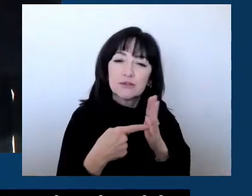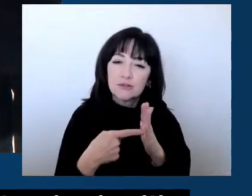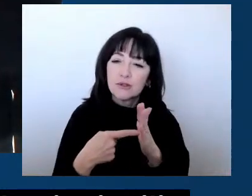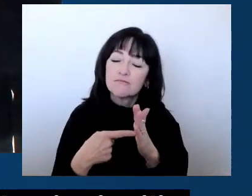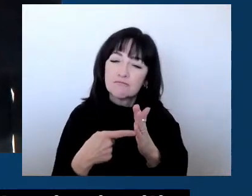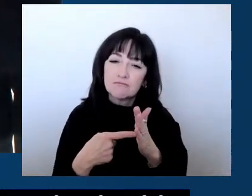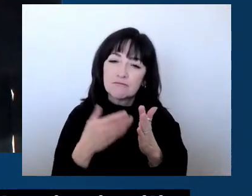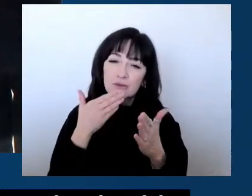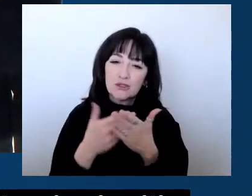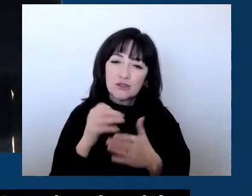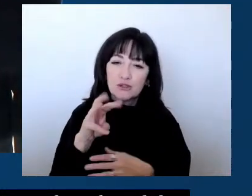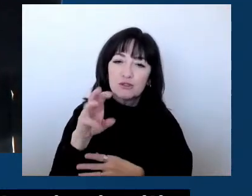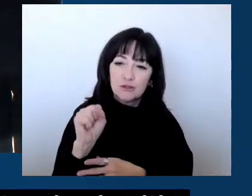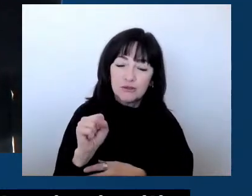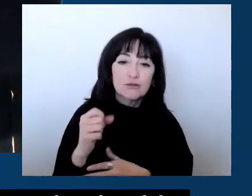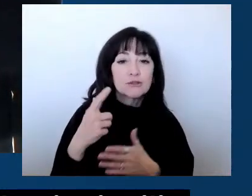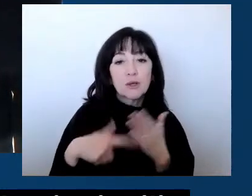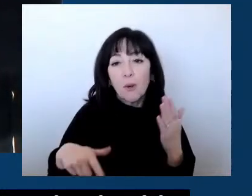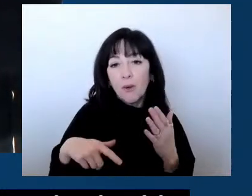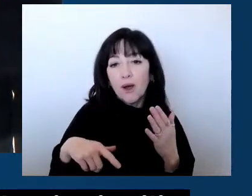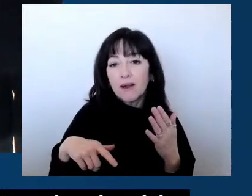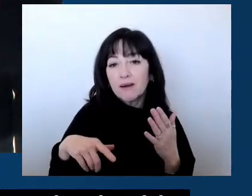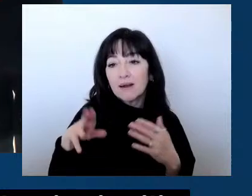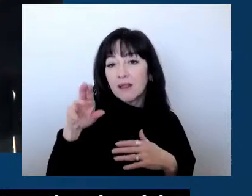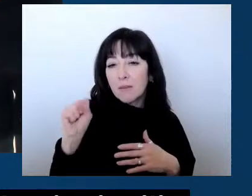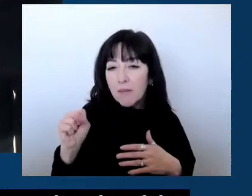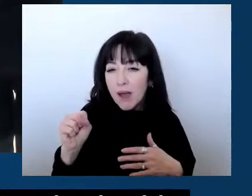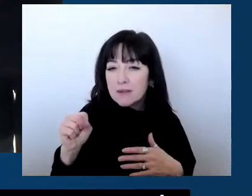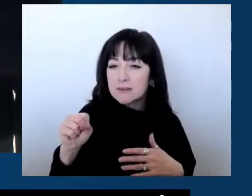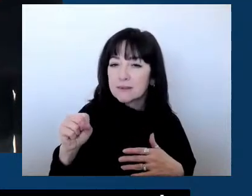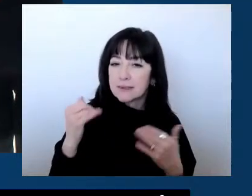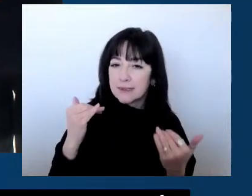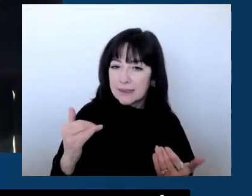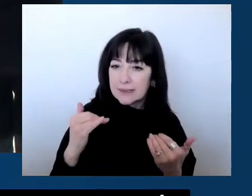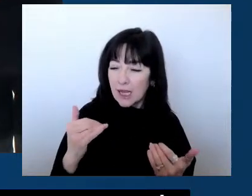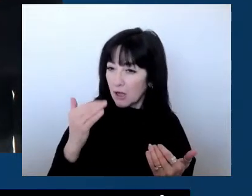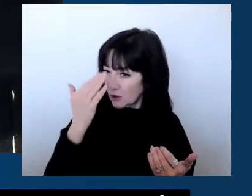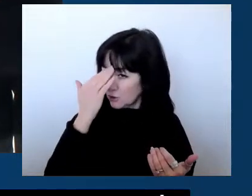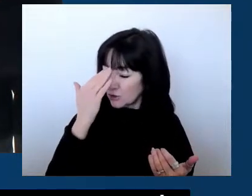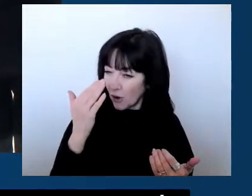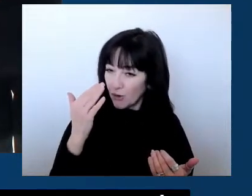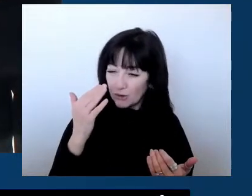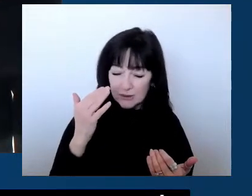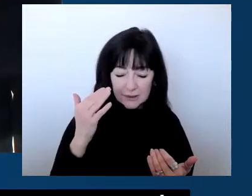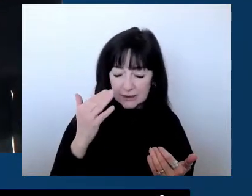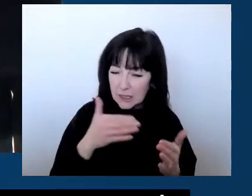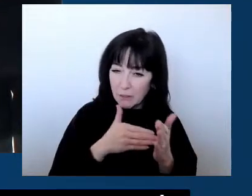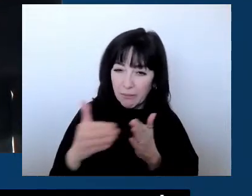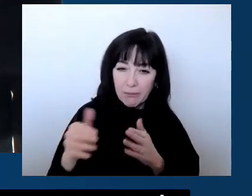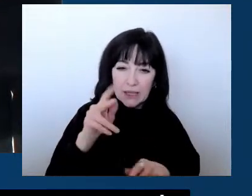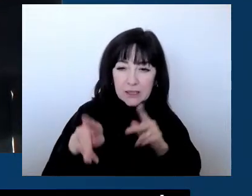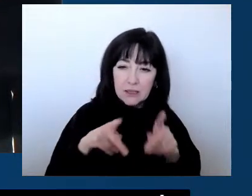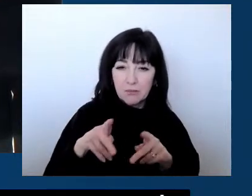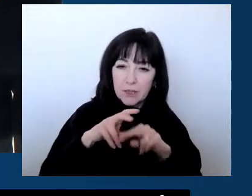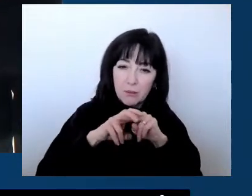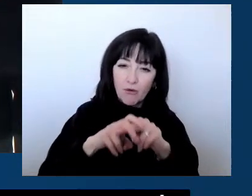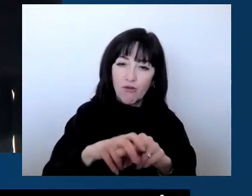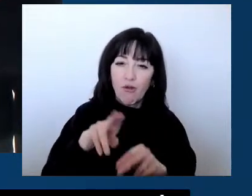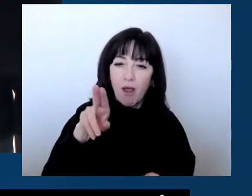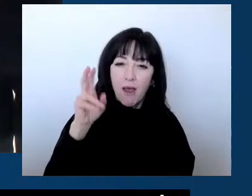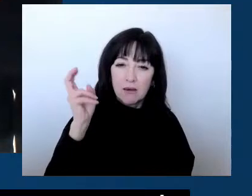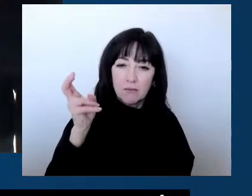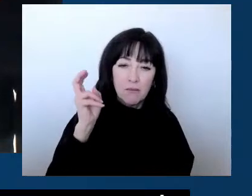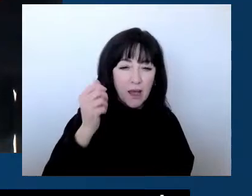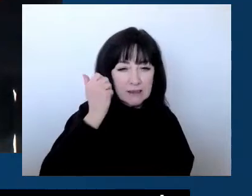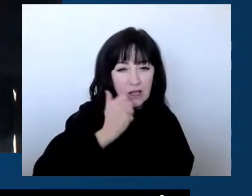country. It is a very good thing that millions of people ride the bus every week to get to work, to get to school, to get across town, to